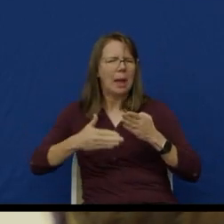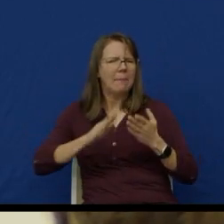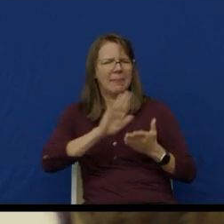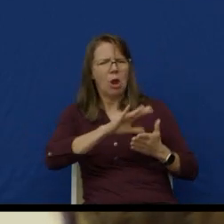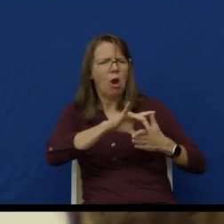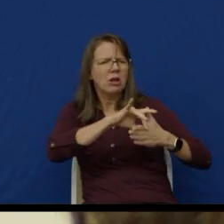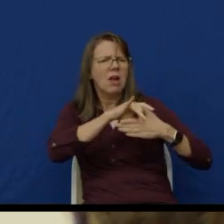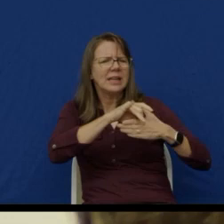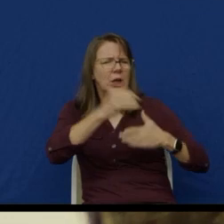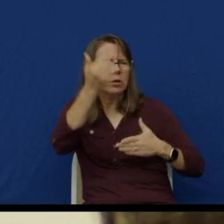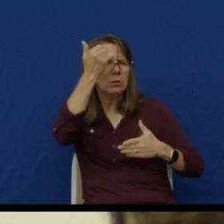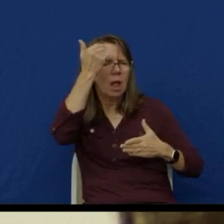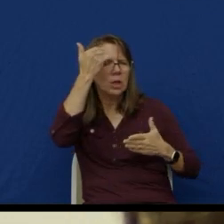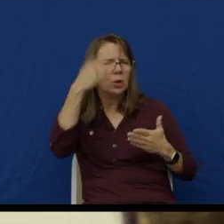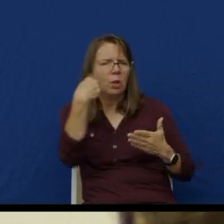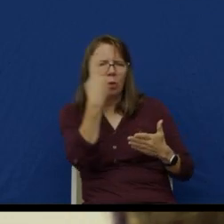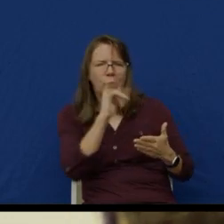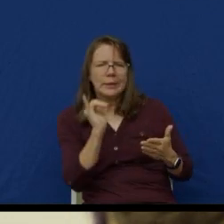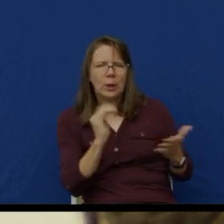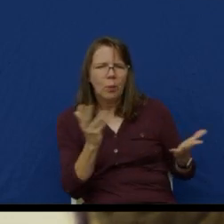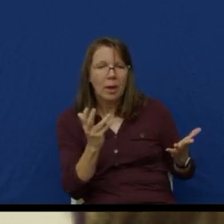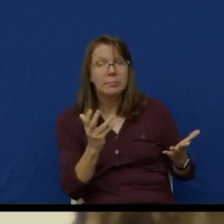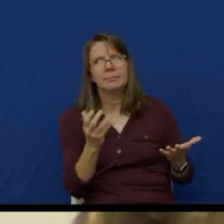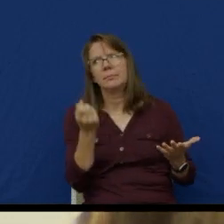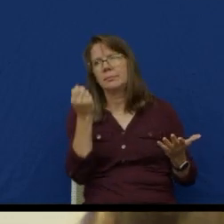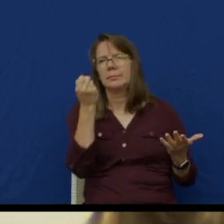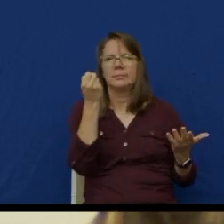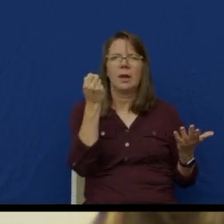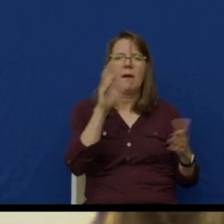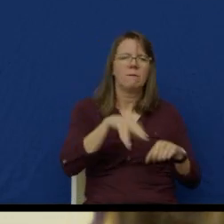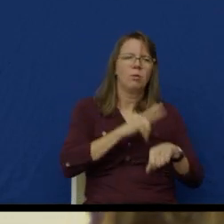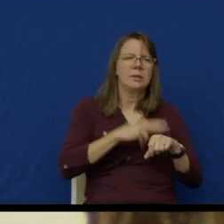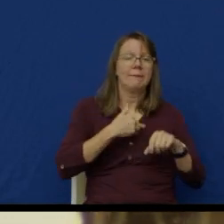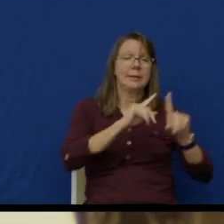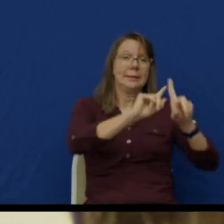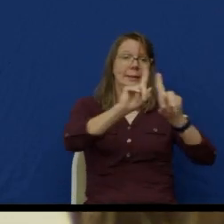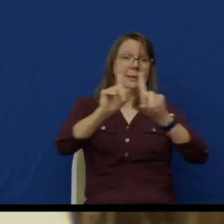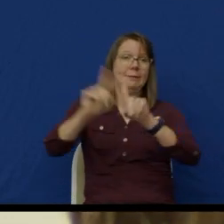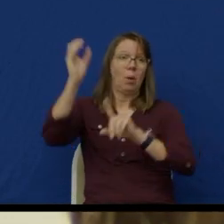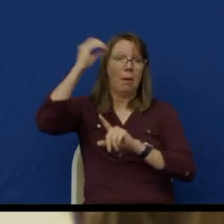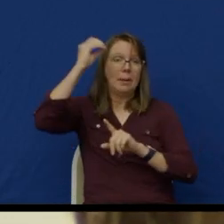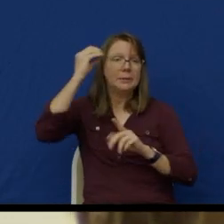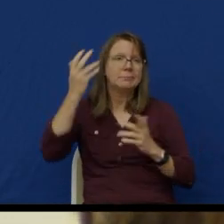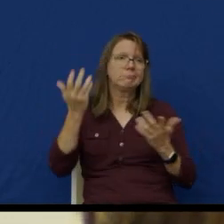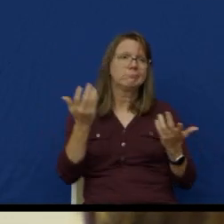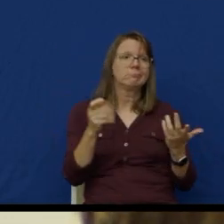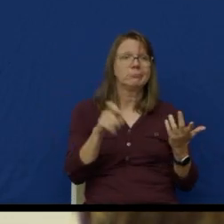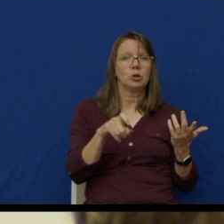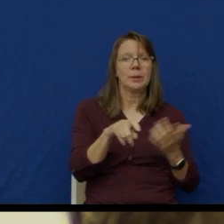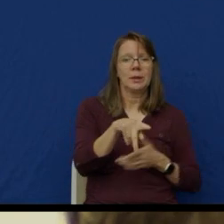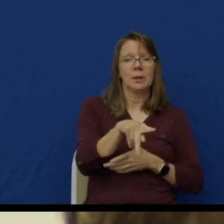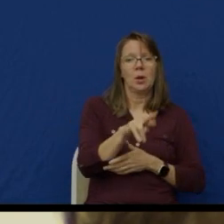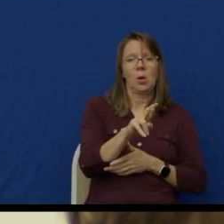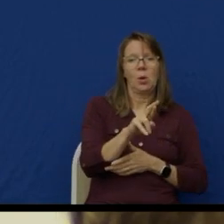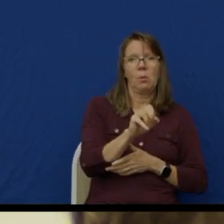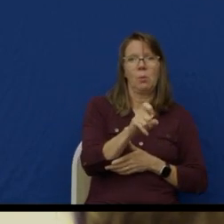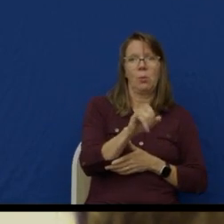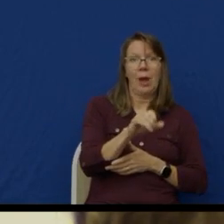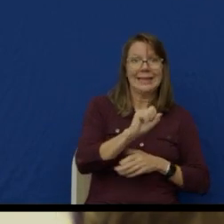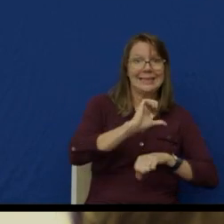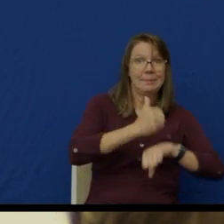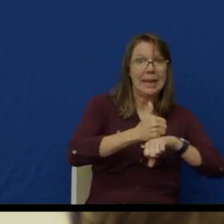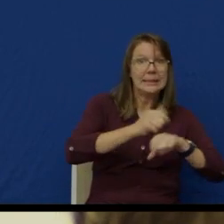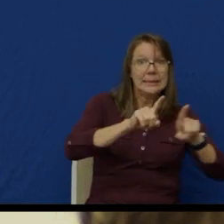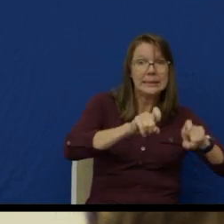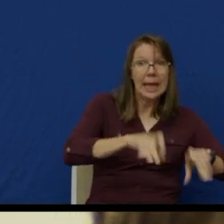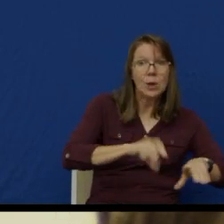goes, and certainly there are a lot of varying opinions in terms of whether that needs to be a praxis-based test or whether or not